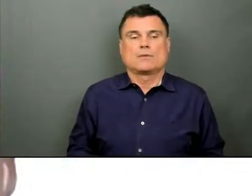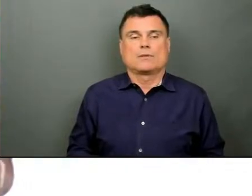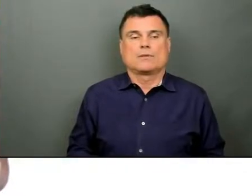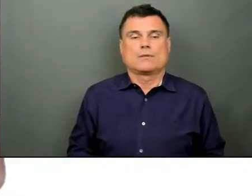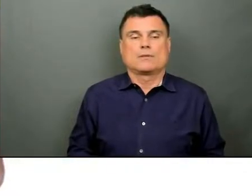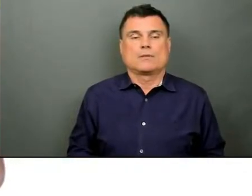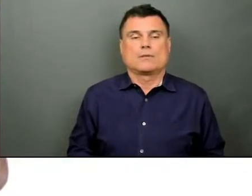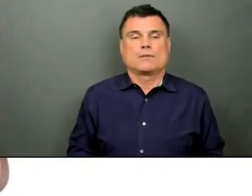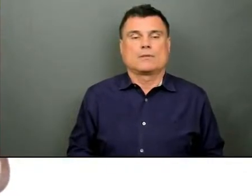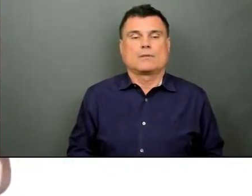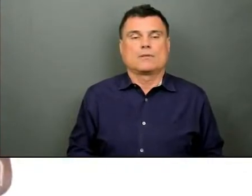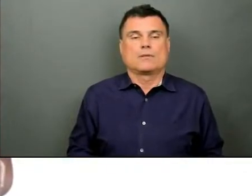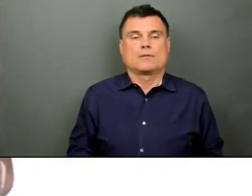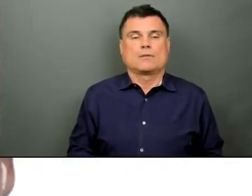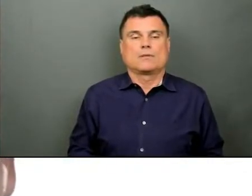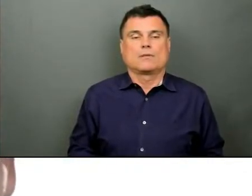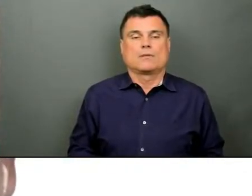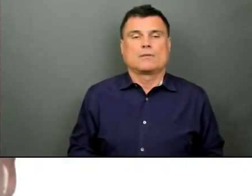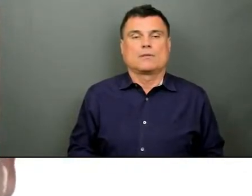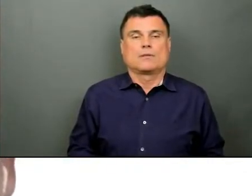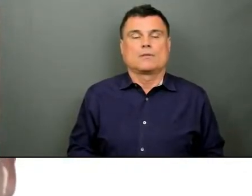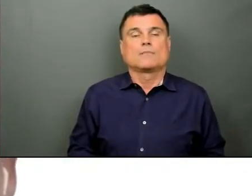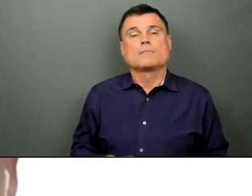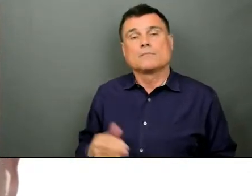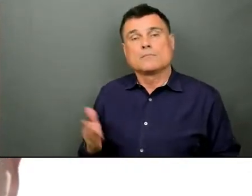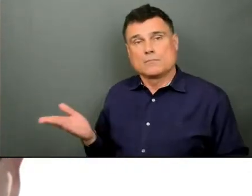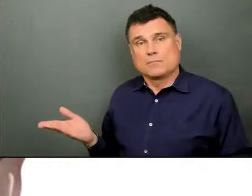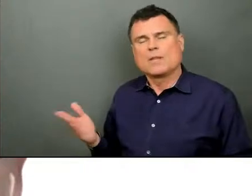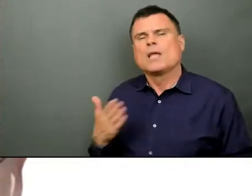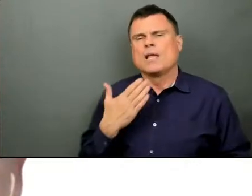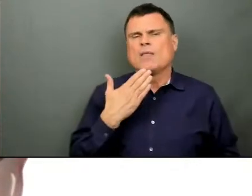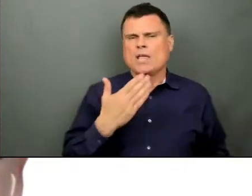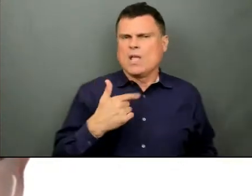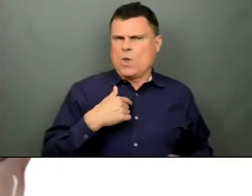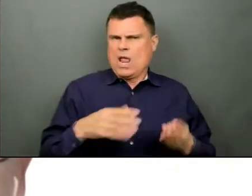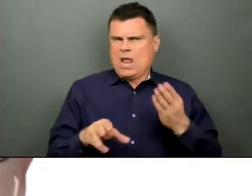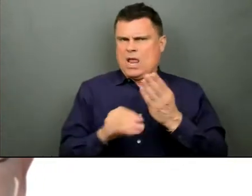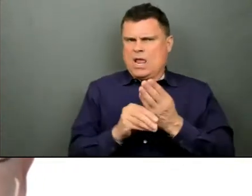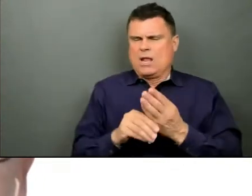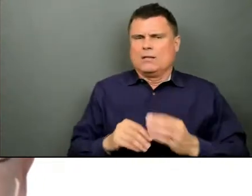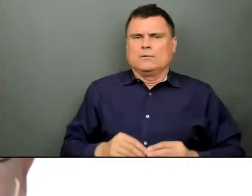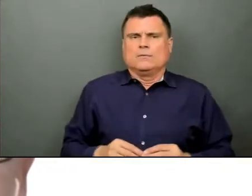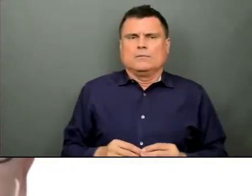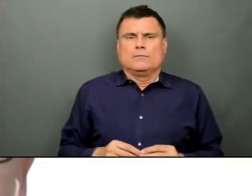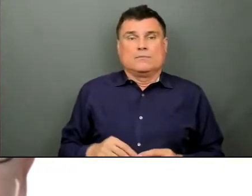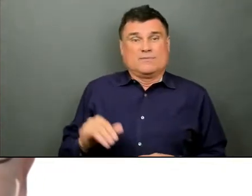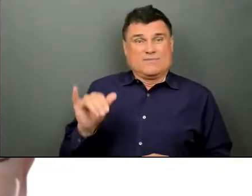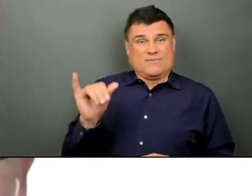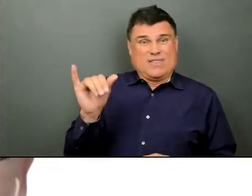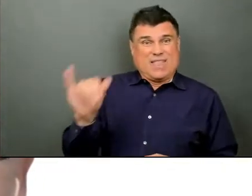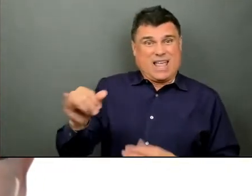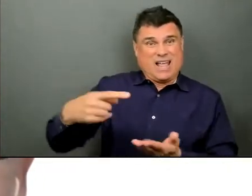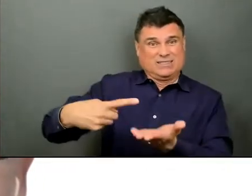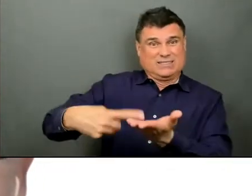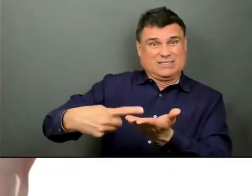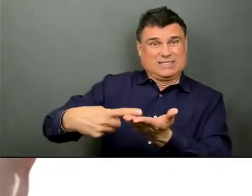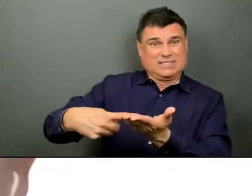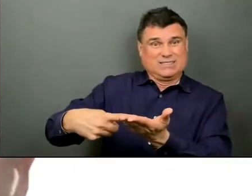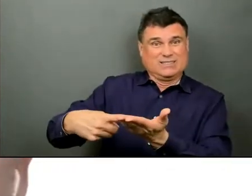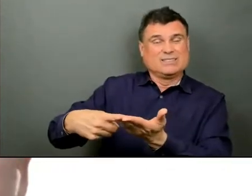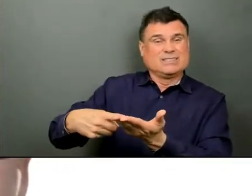Yeah, thank you, Minister. I will add that I think this is an incredibly nuanced conversation, and I don't know